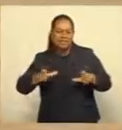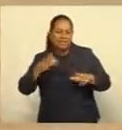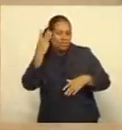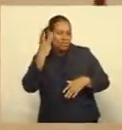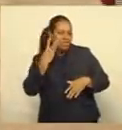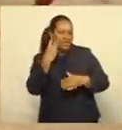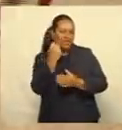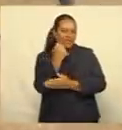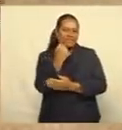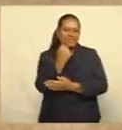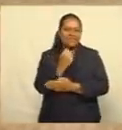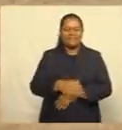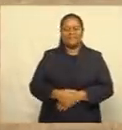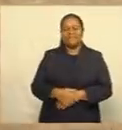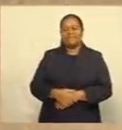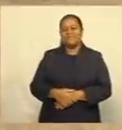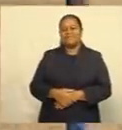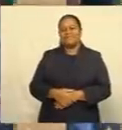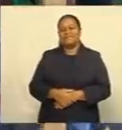rugby.